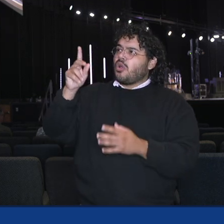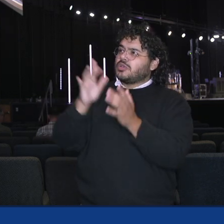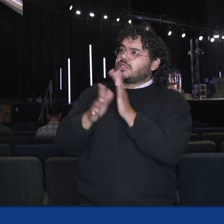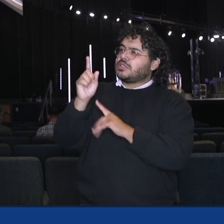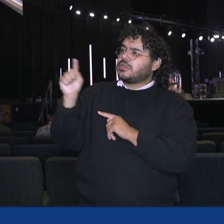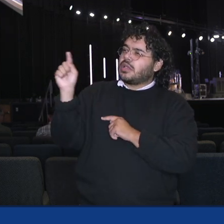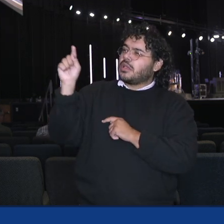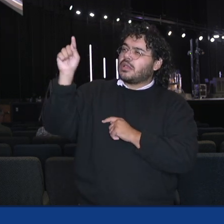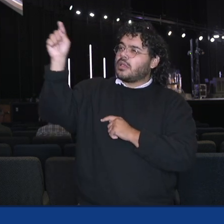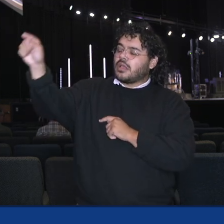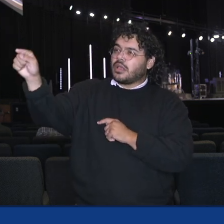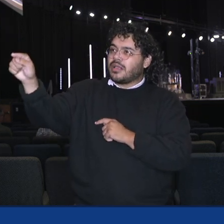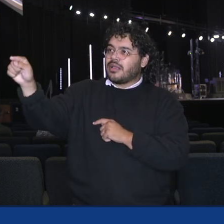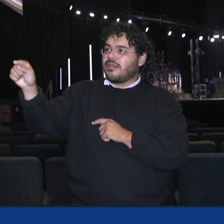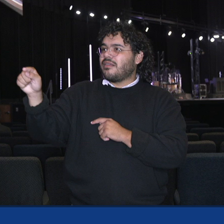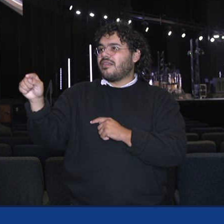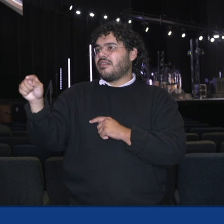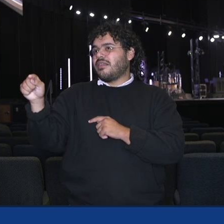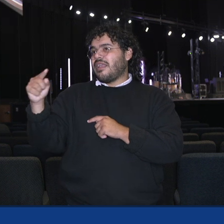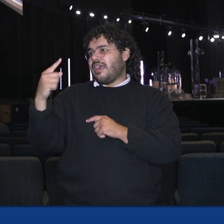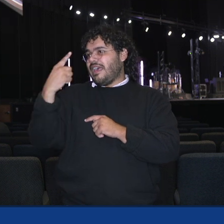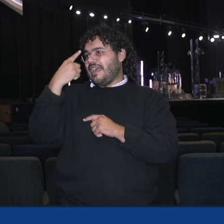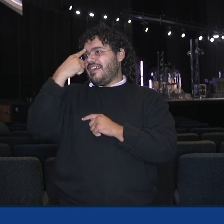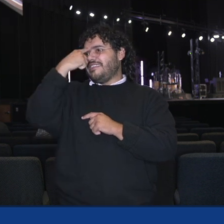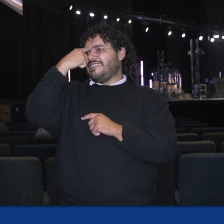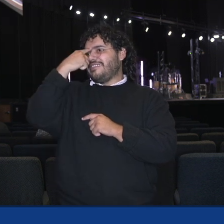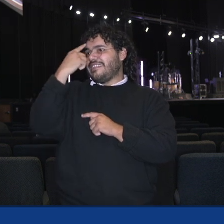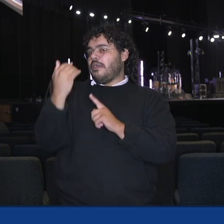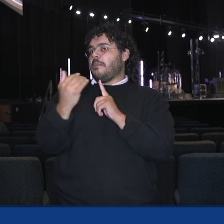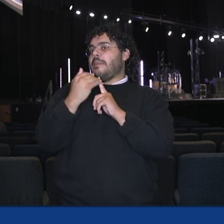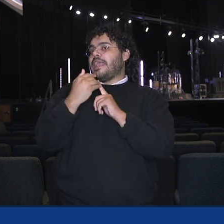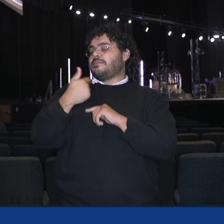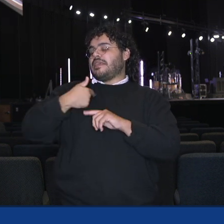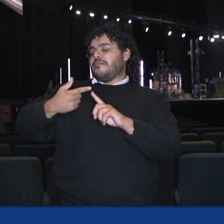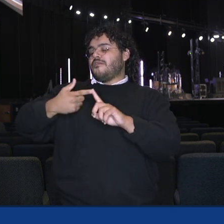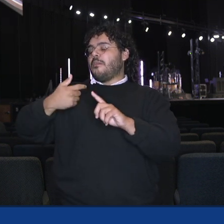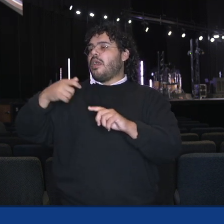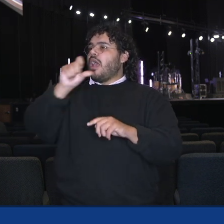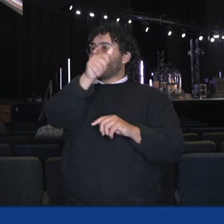which interestingly always reminds me of a line from the story of the prodigal son,